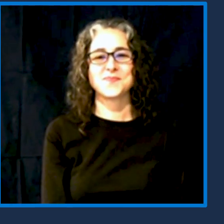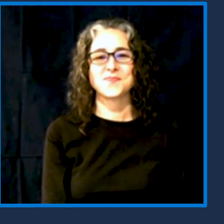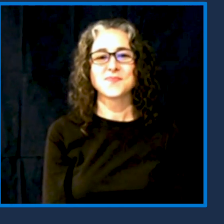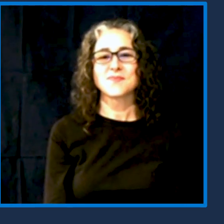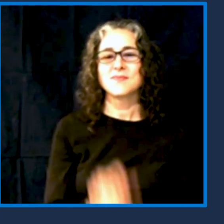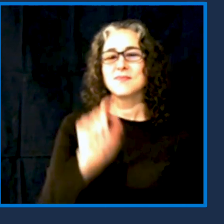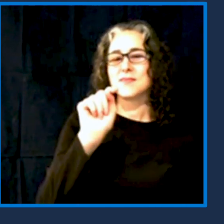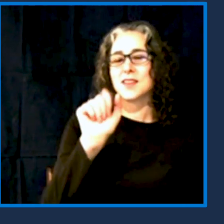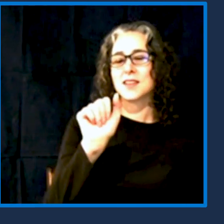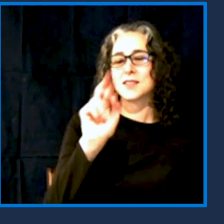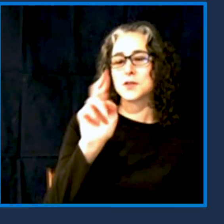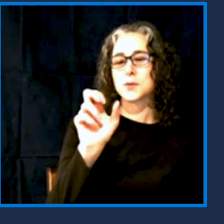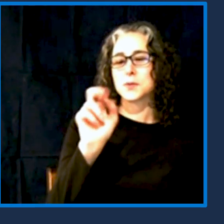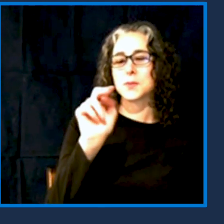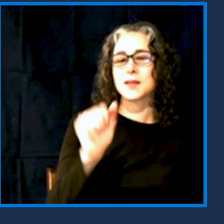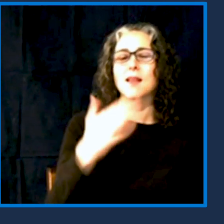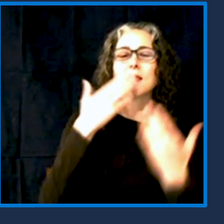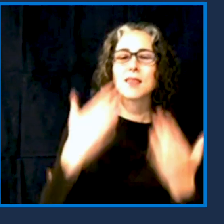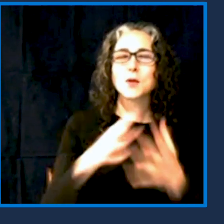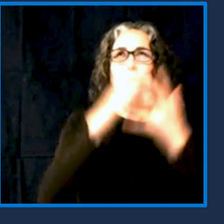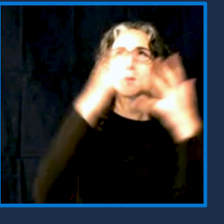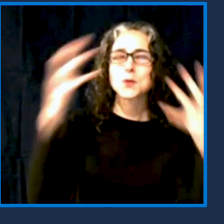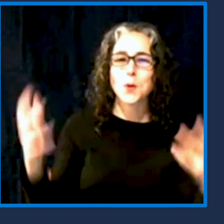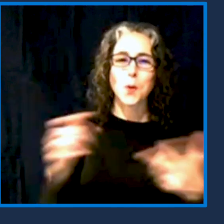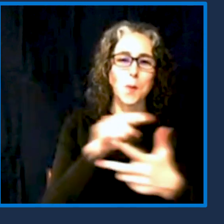Thank you, Sonia, Rishabh, and Kiran.